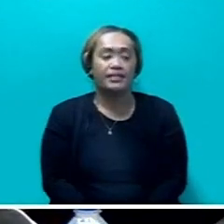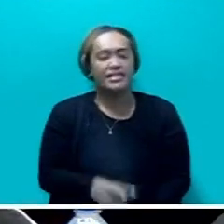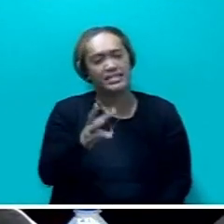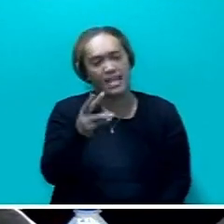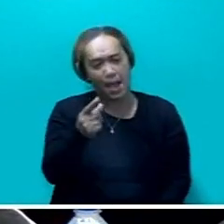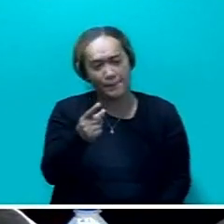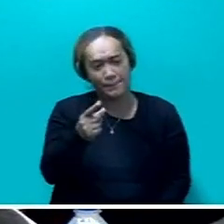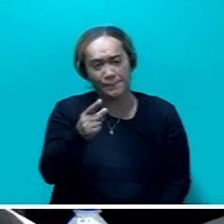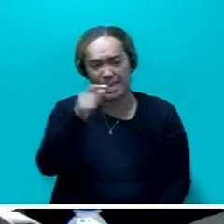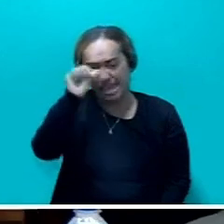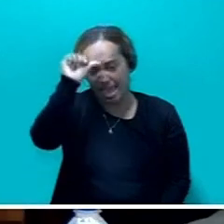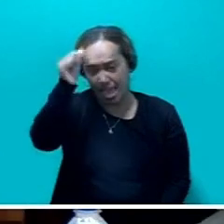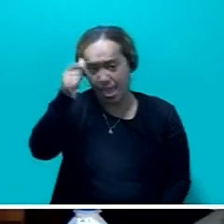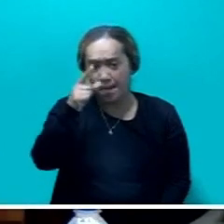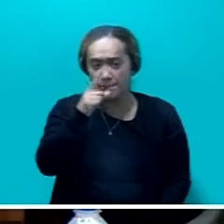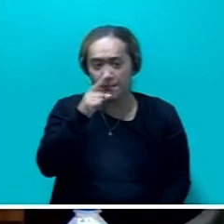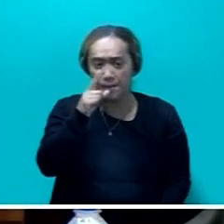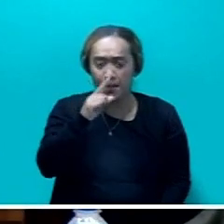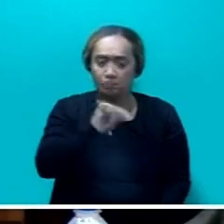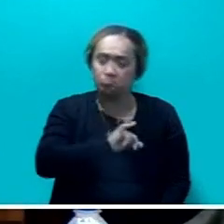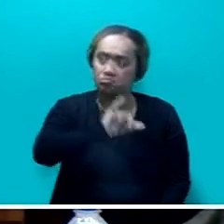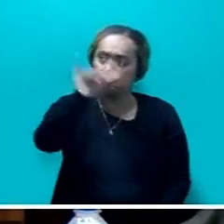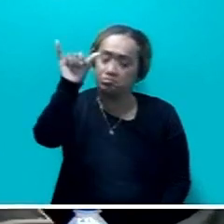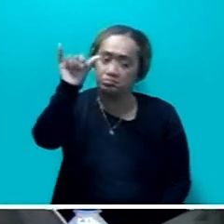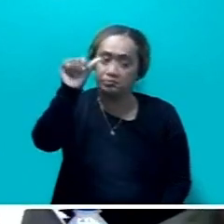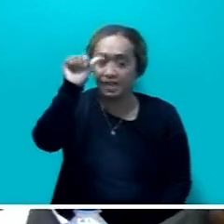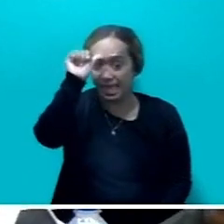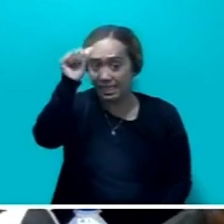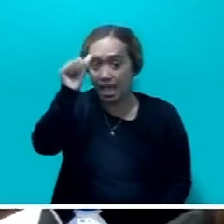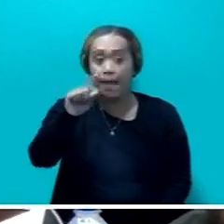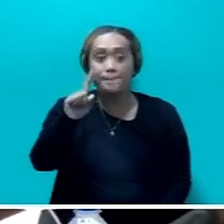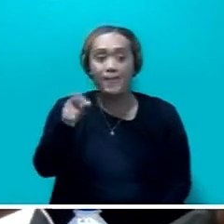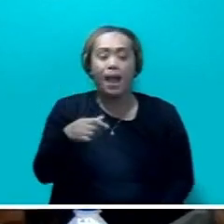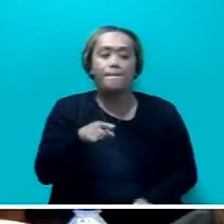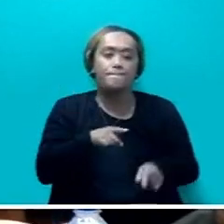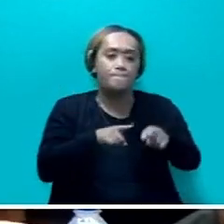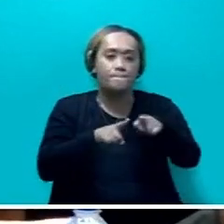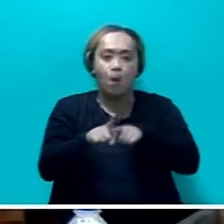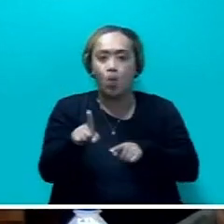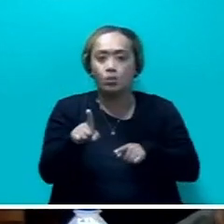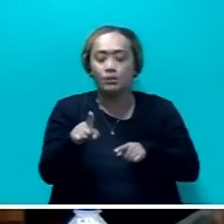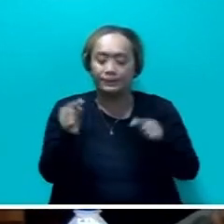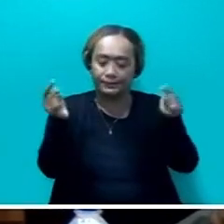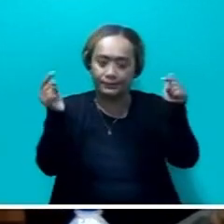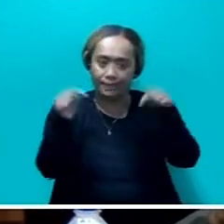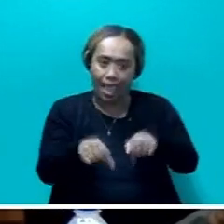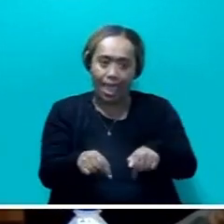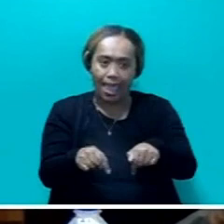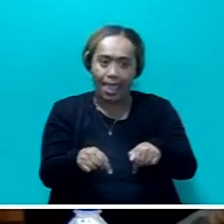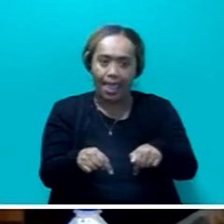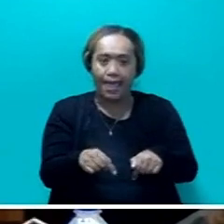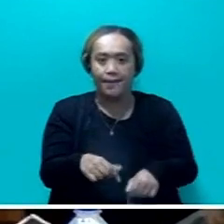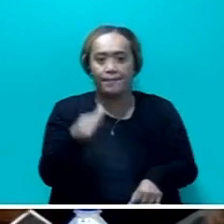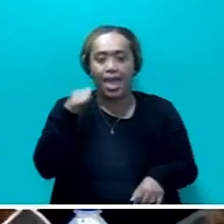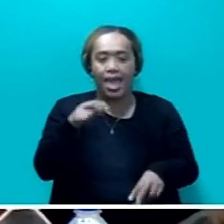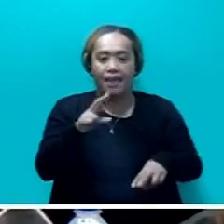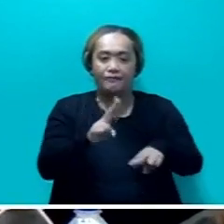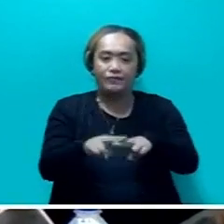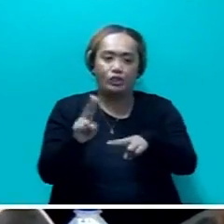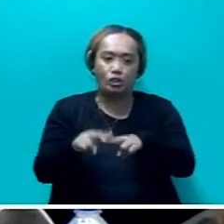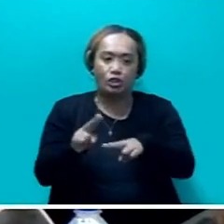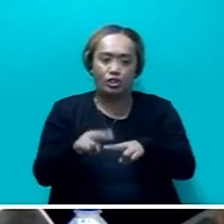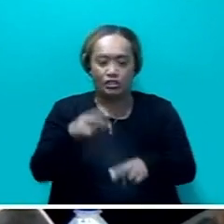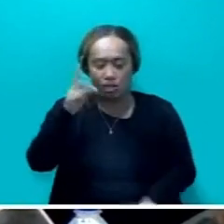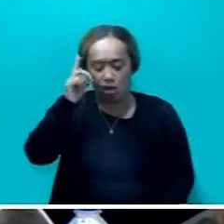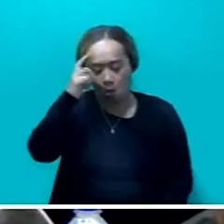returned to India, the vast majority chose to stay back and call Fiji